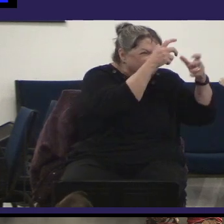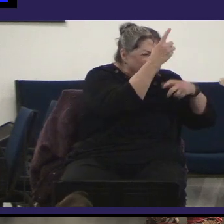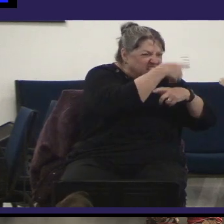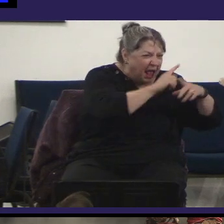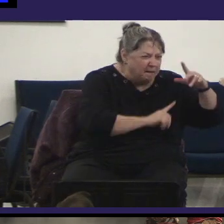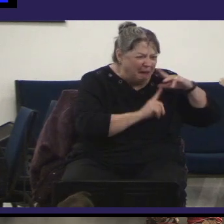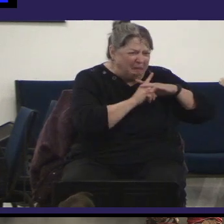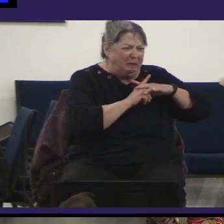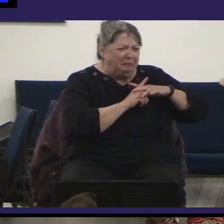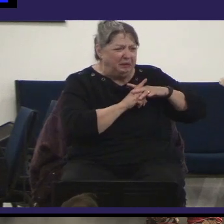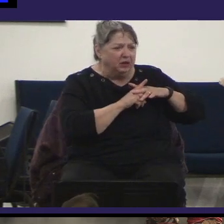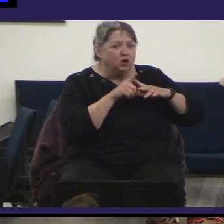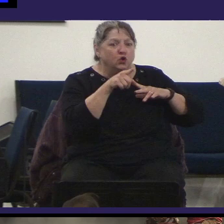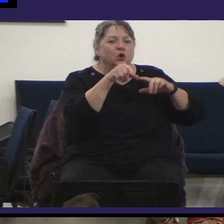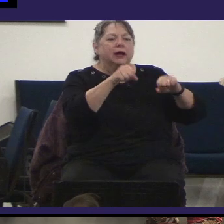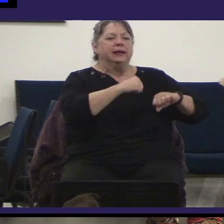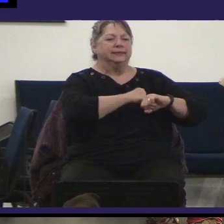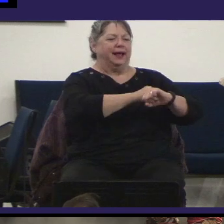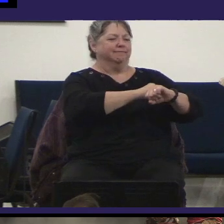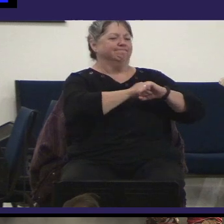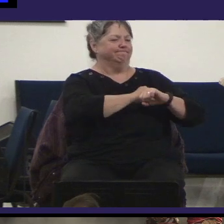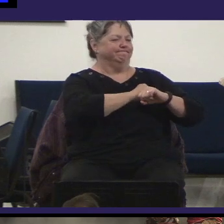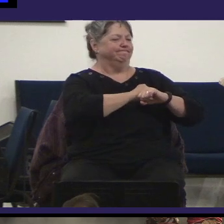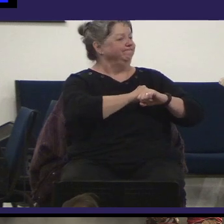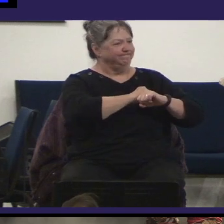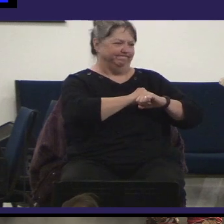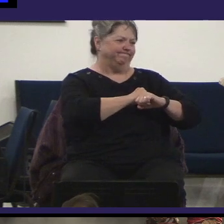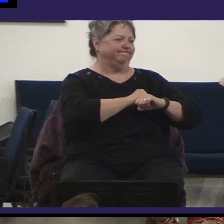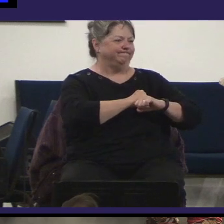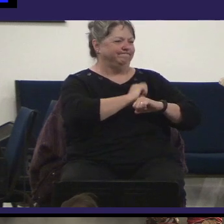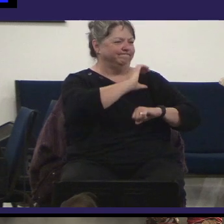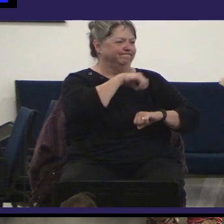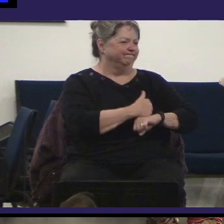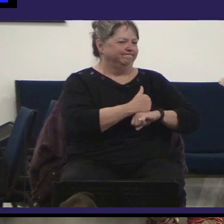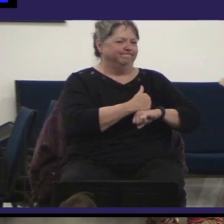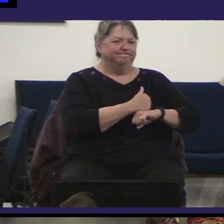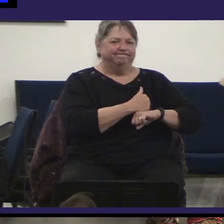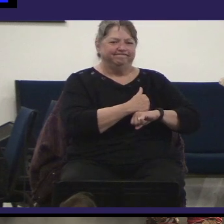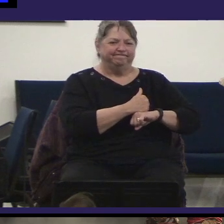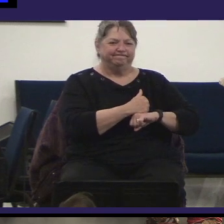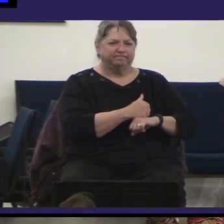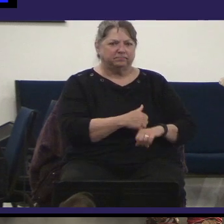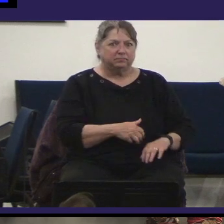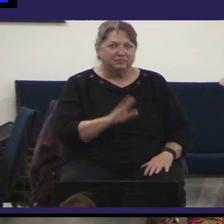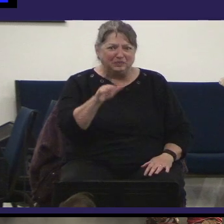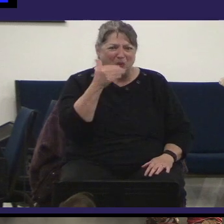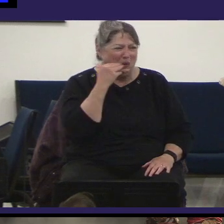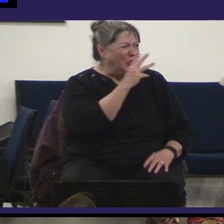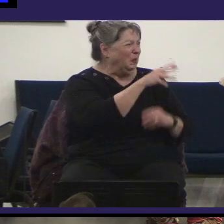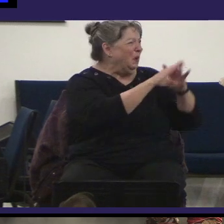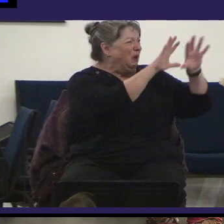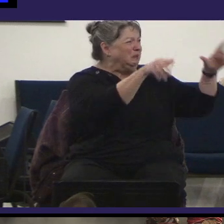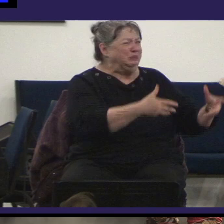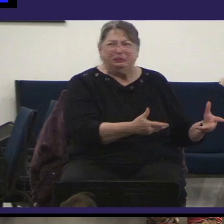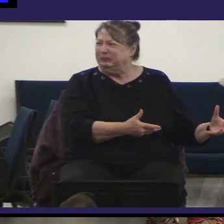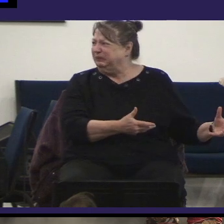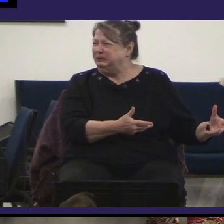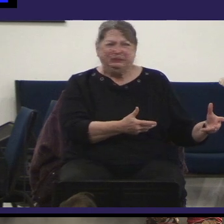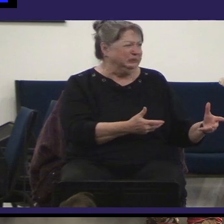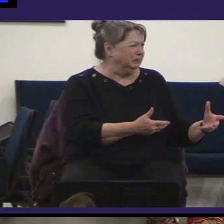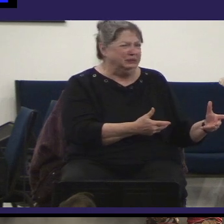stand your ground. And I think that a lot of what's going on in our world is because we're living in